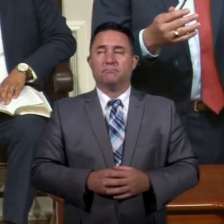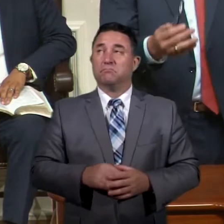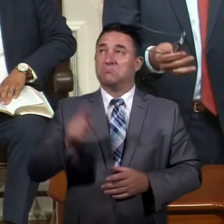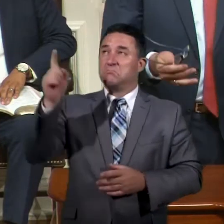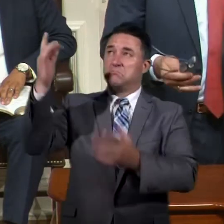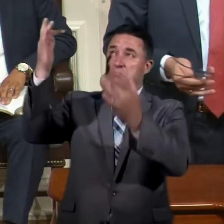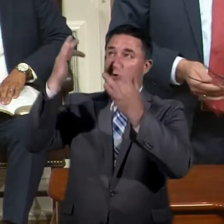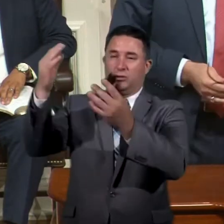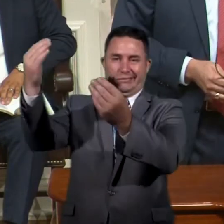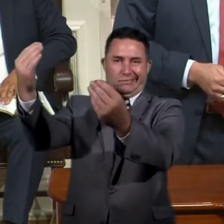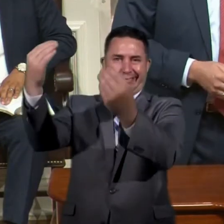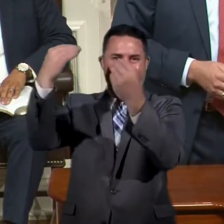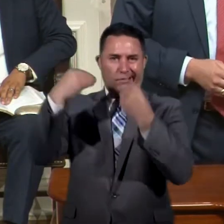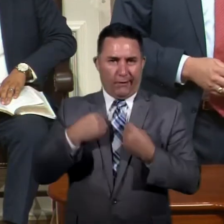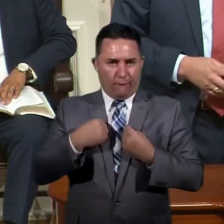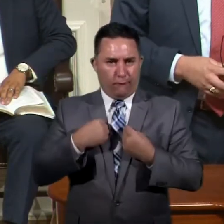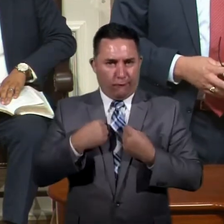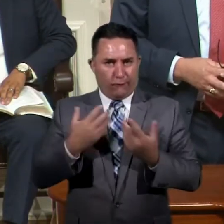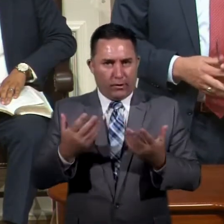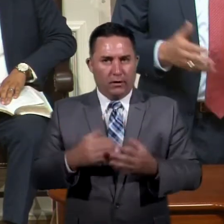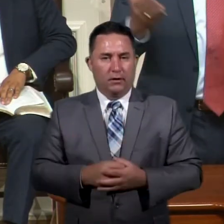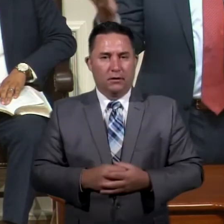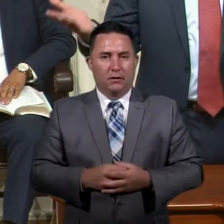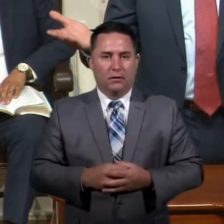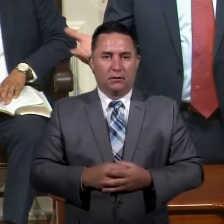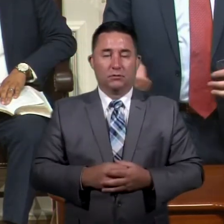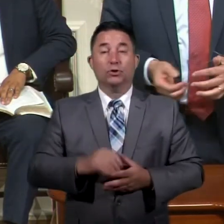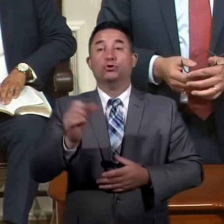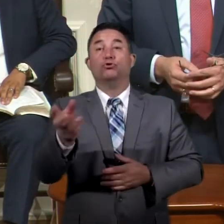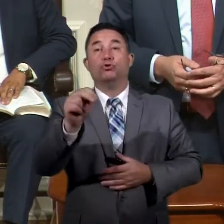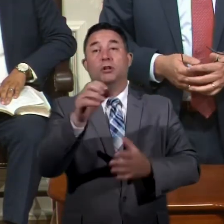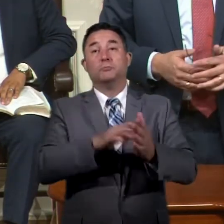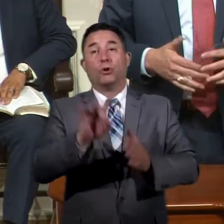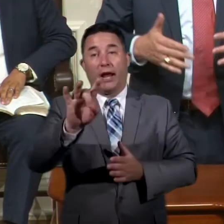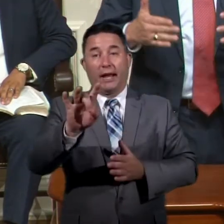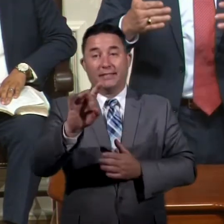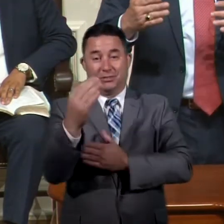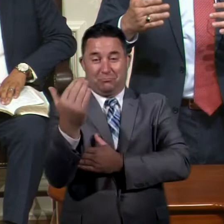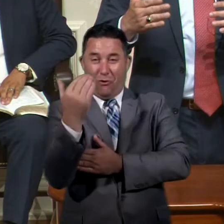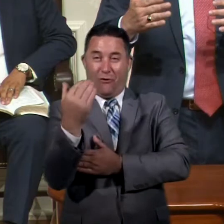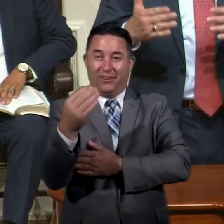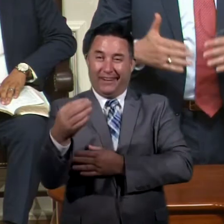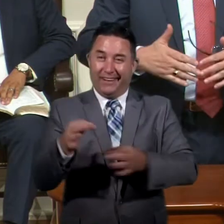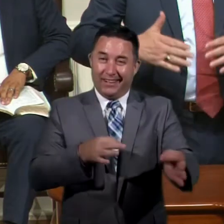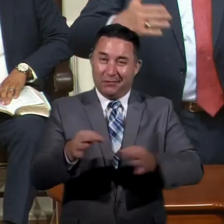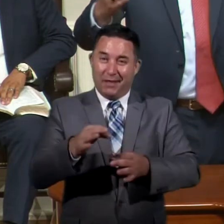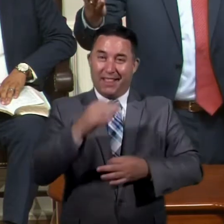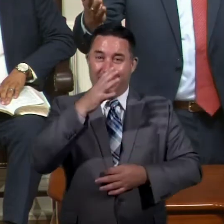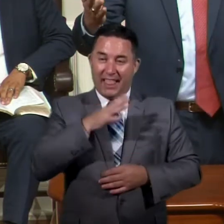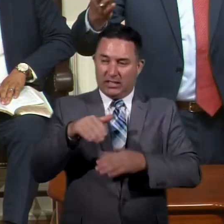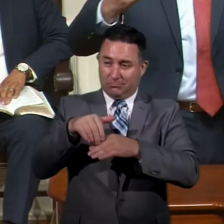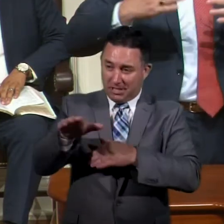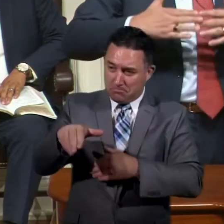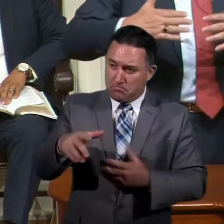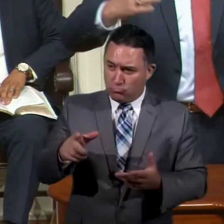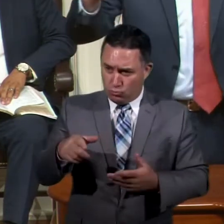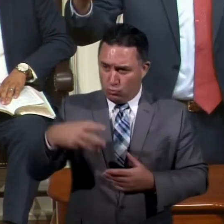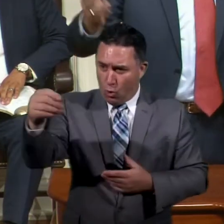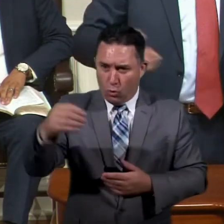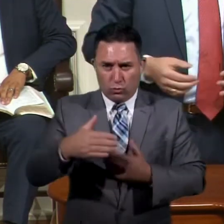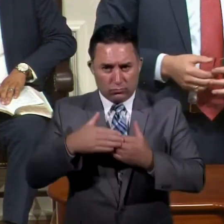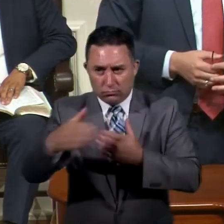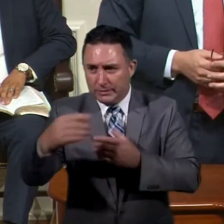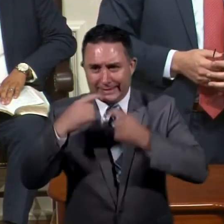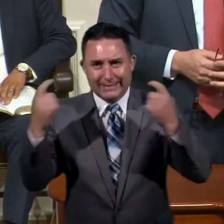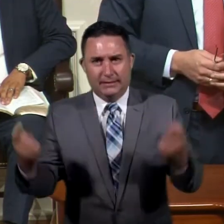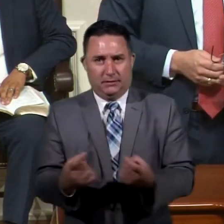our mercy giver. Es nuestro dador de misericordia. We see even in John chapter 8 this morning that he sent the lady away and said, go and sin no